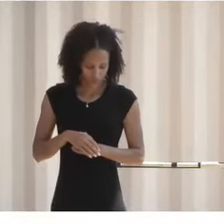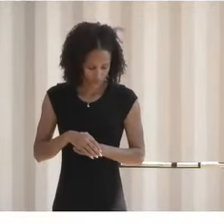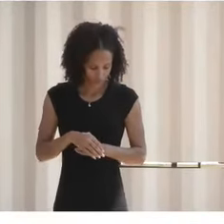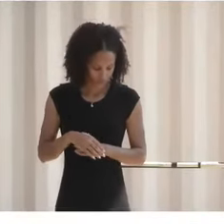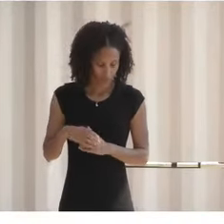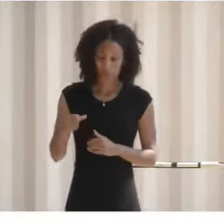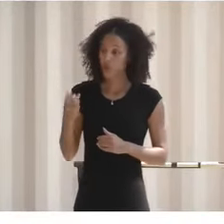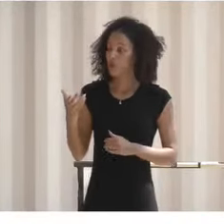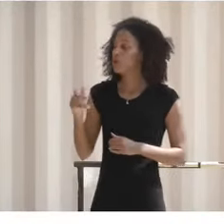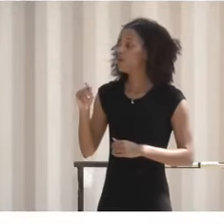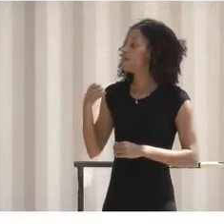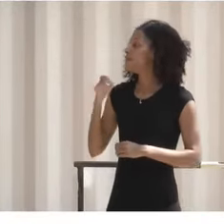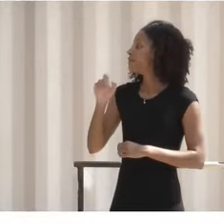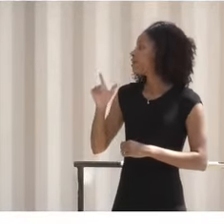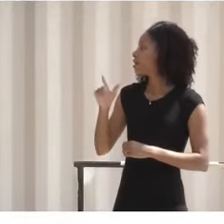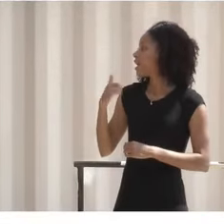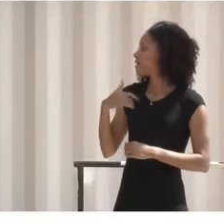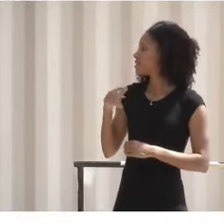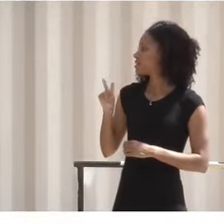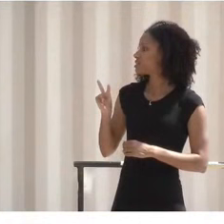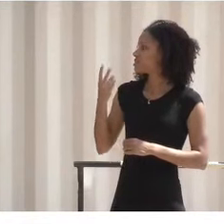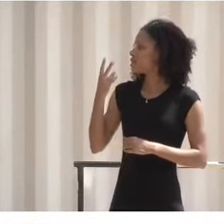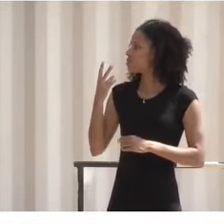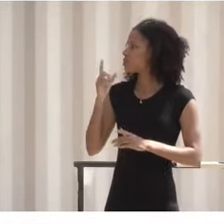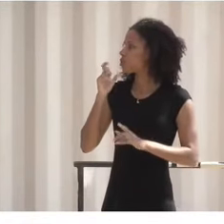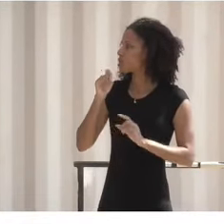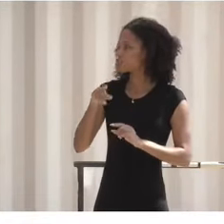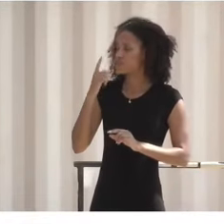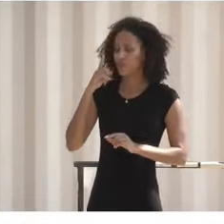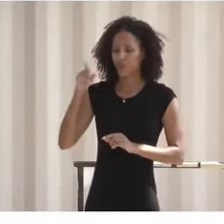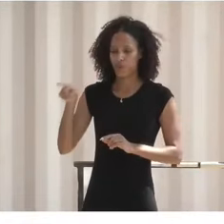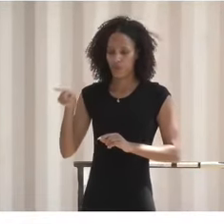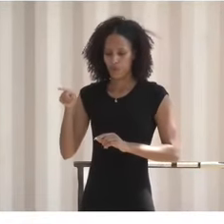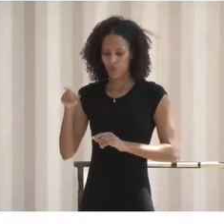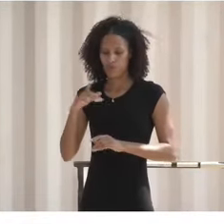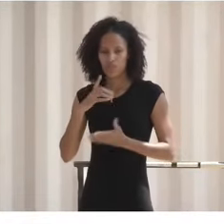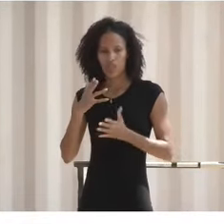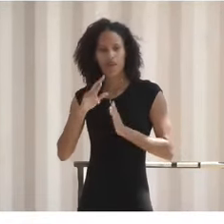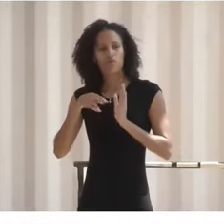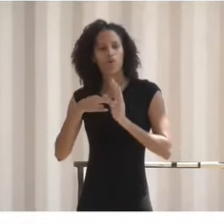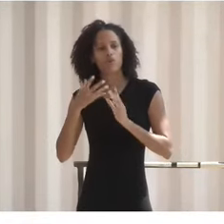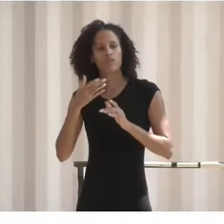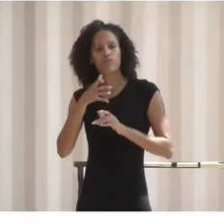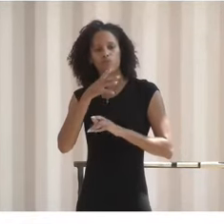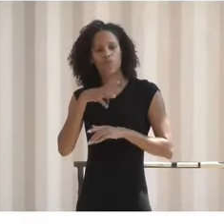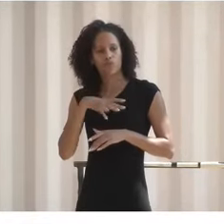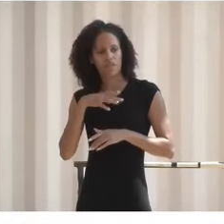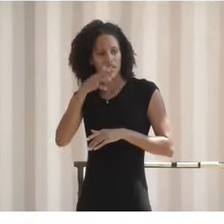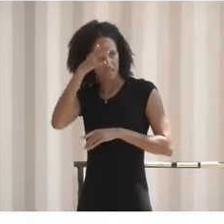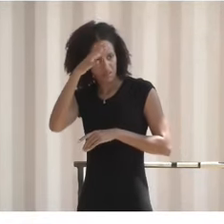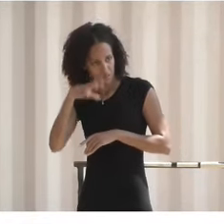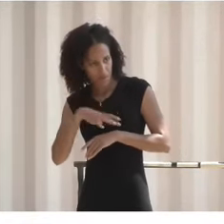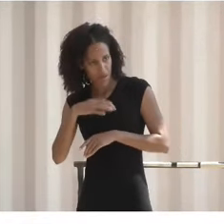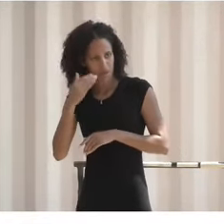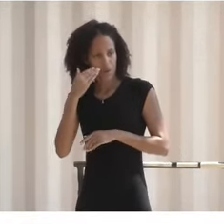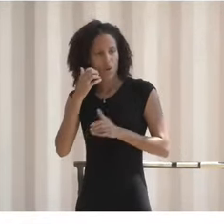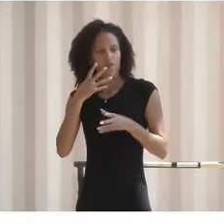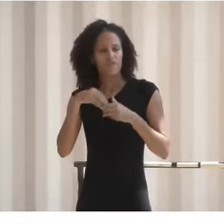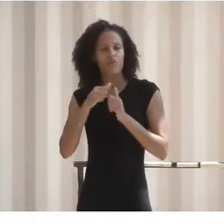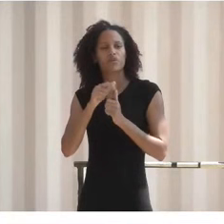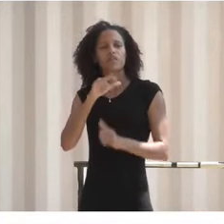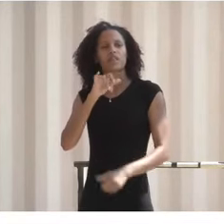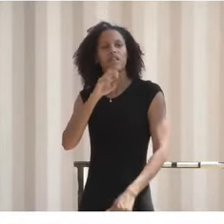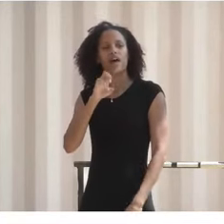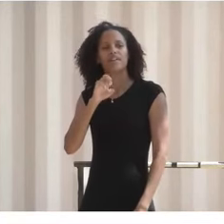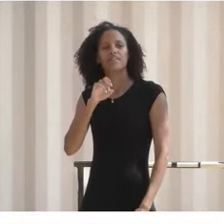Phil, a little bit of like a double question for you. One is really the role of women within the lionfish industry,